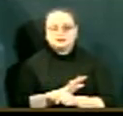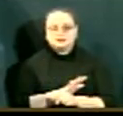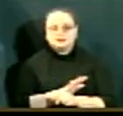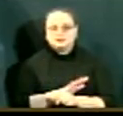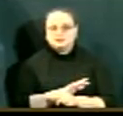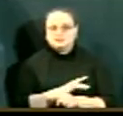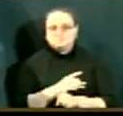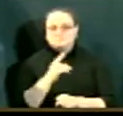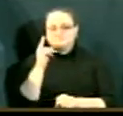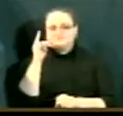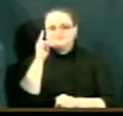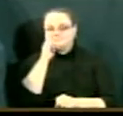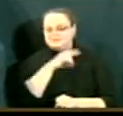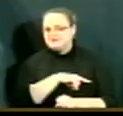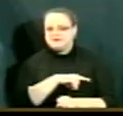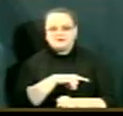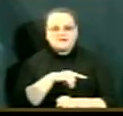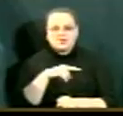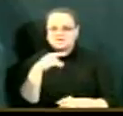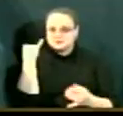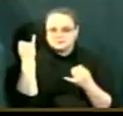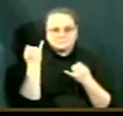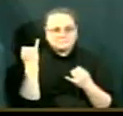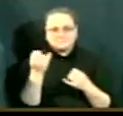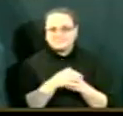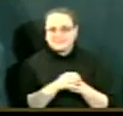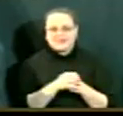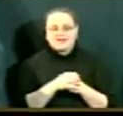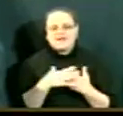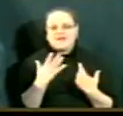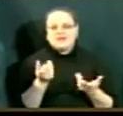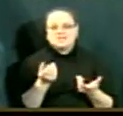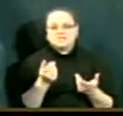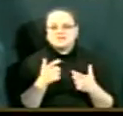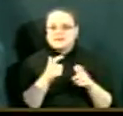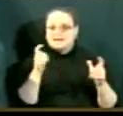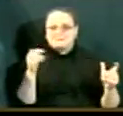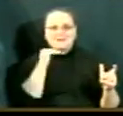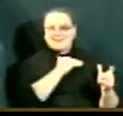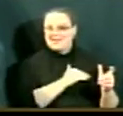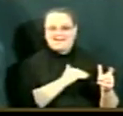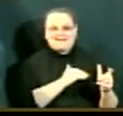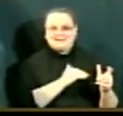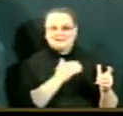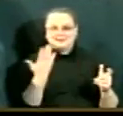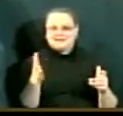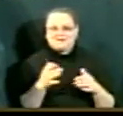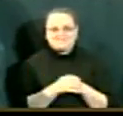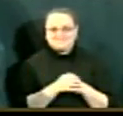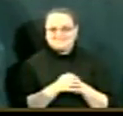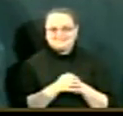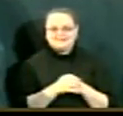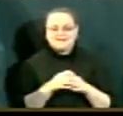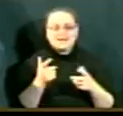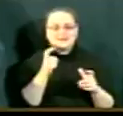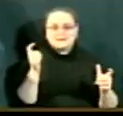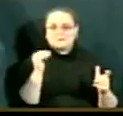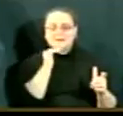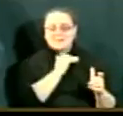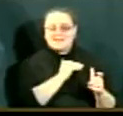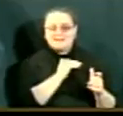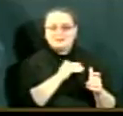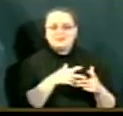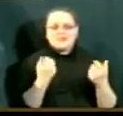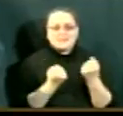fallacious, false premises, and it's just a big lie. That's all it is. It's a big lie